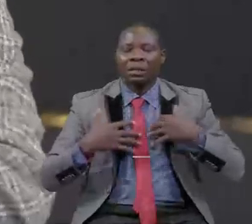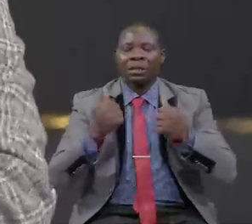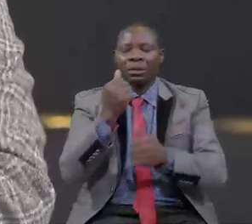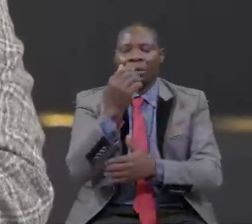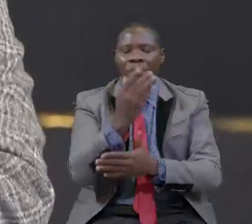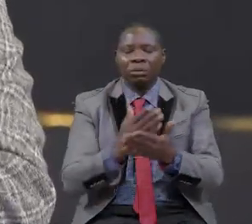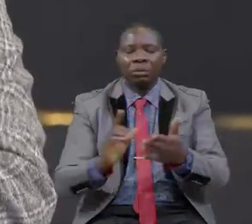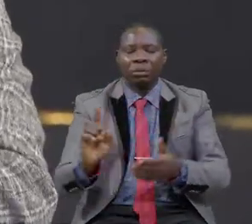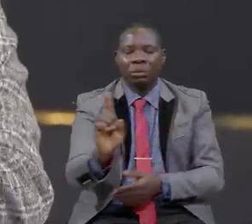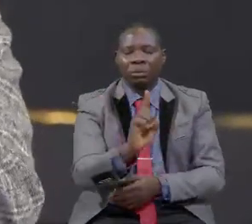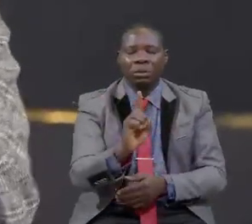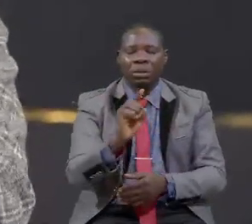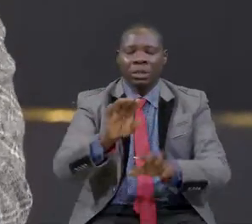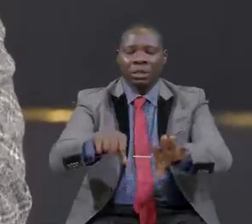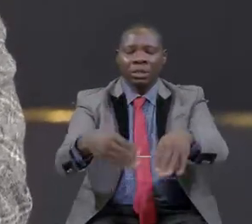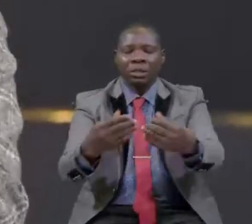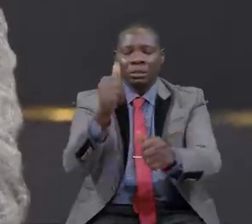give everyone